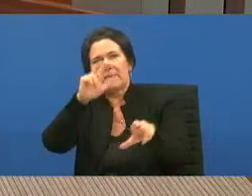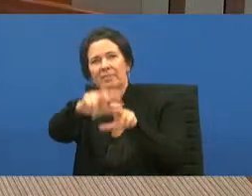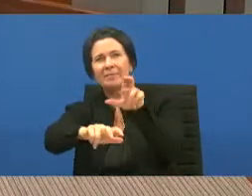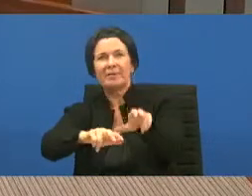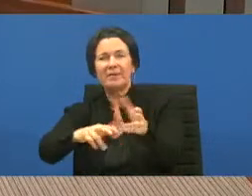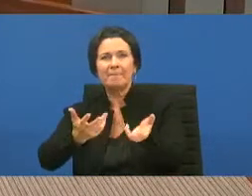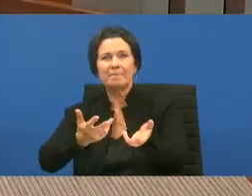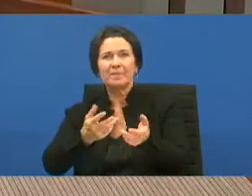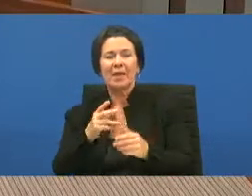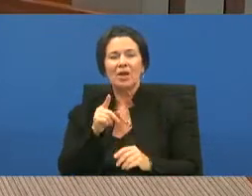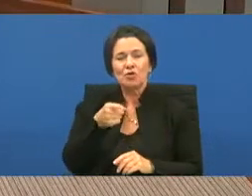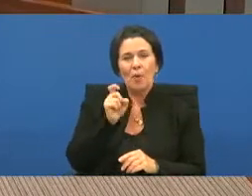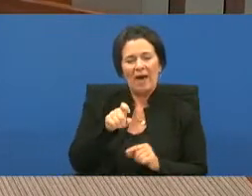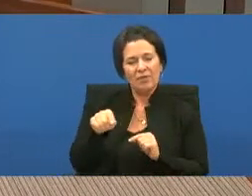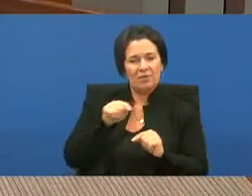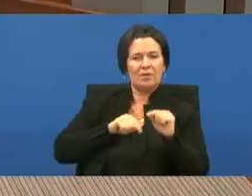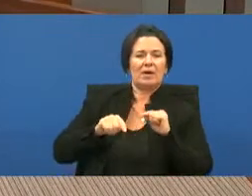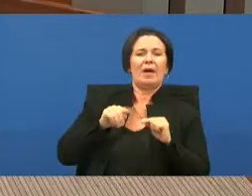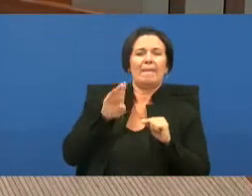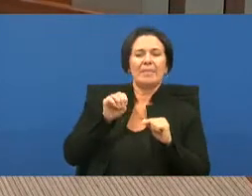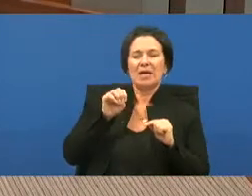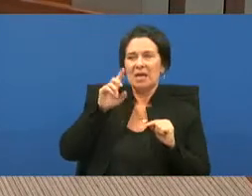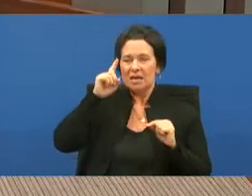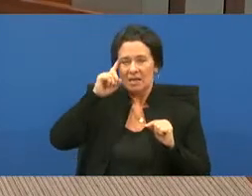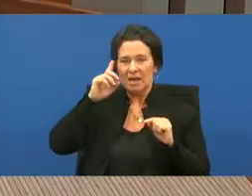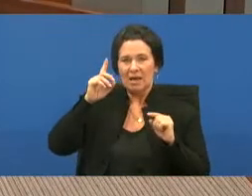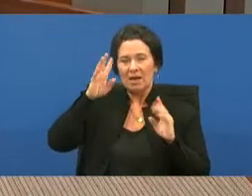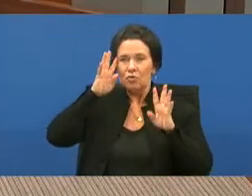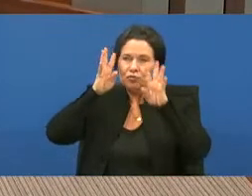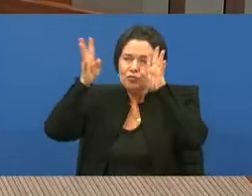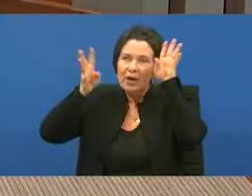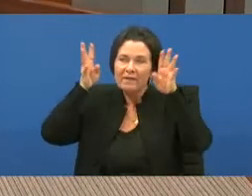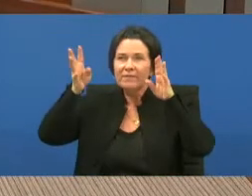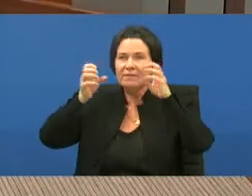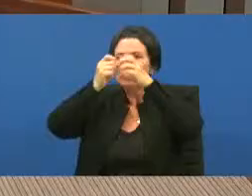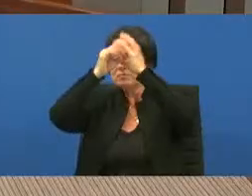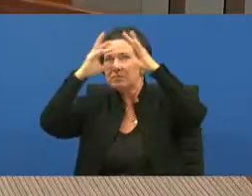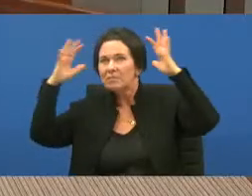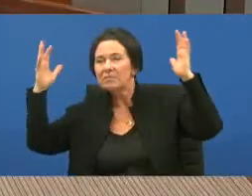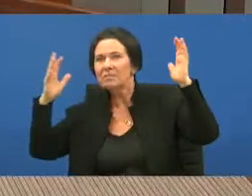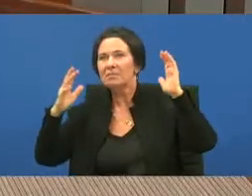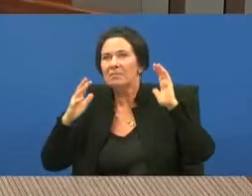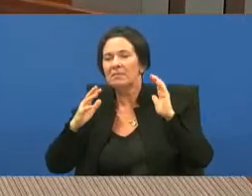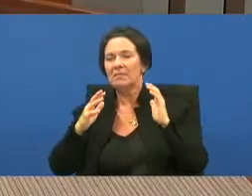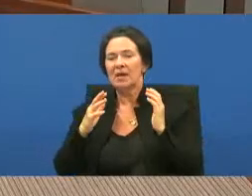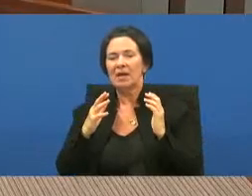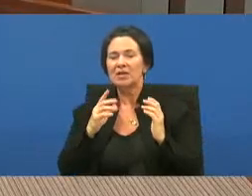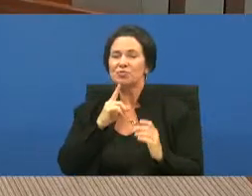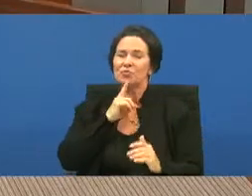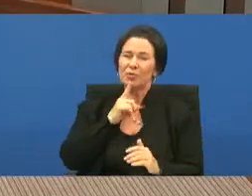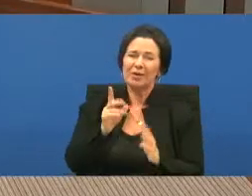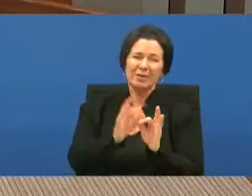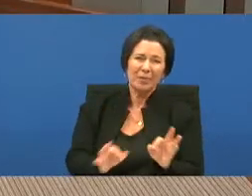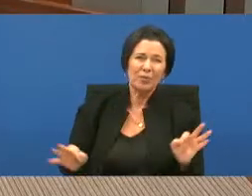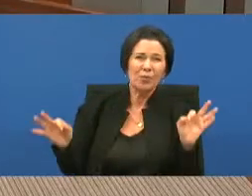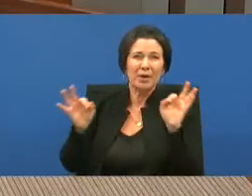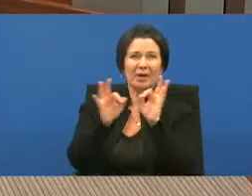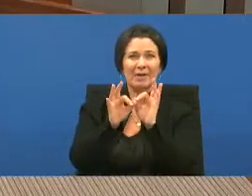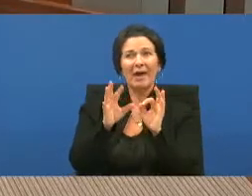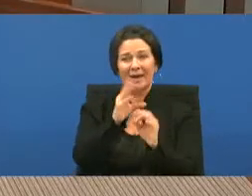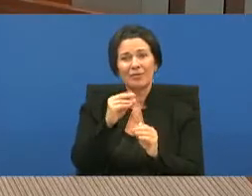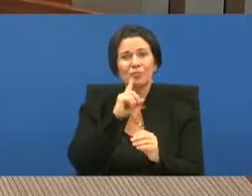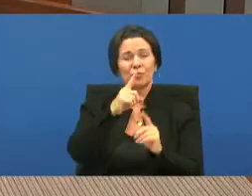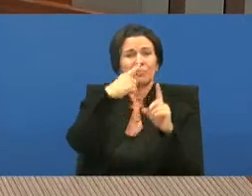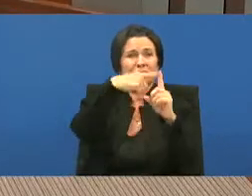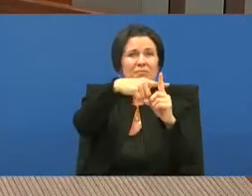two steps back and have a creative mindset looking at the power of those indirect dollars, it's really exponential. And that's really